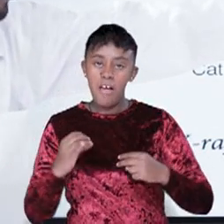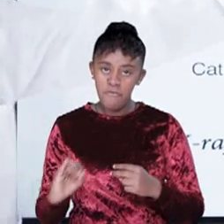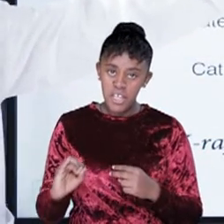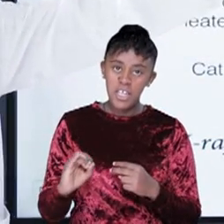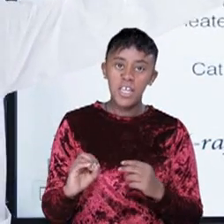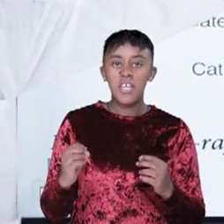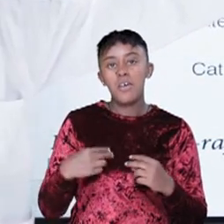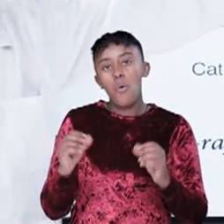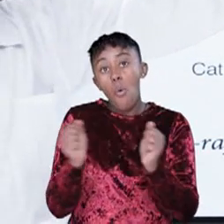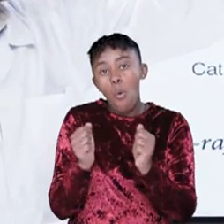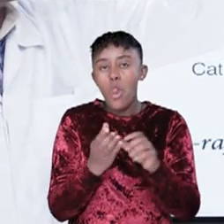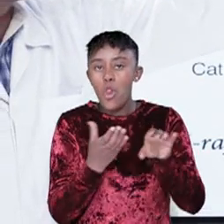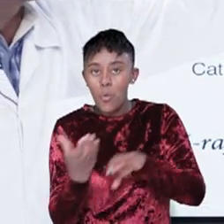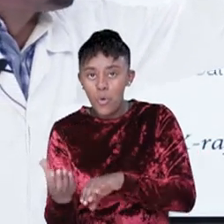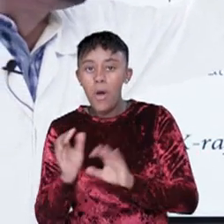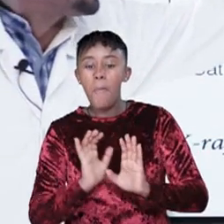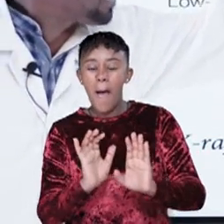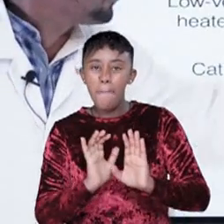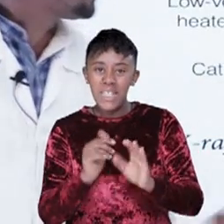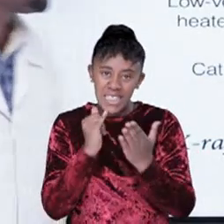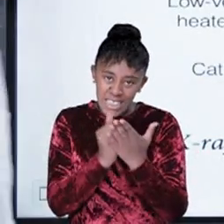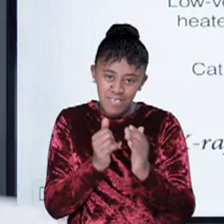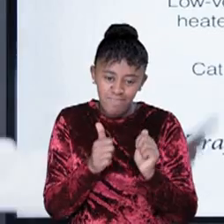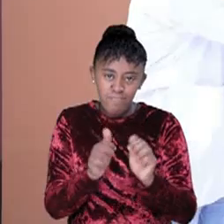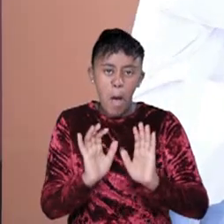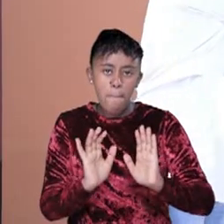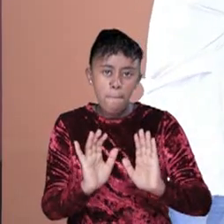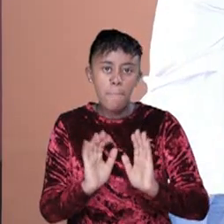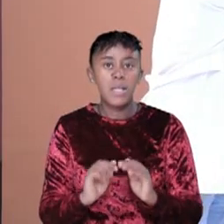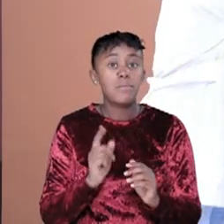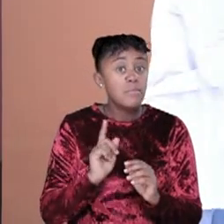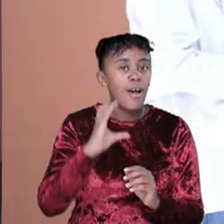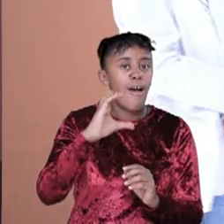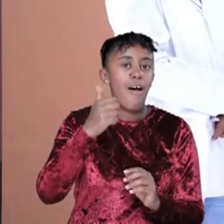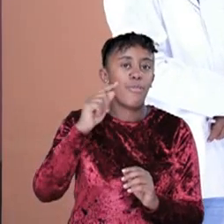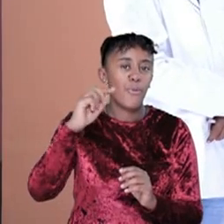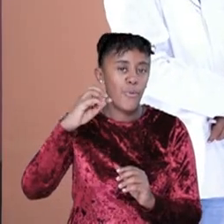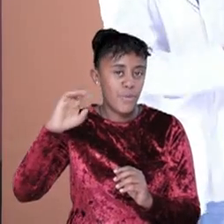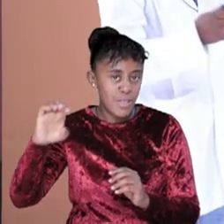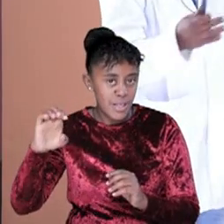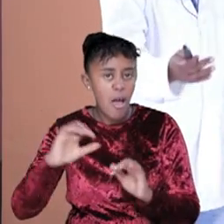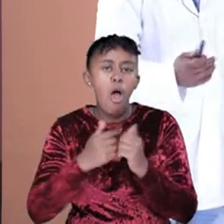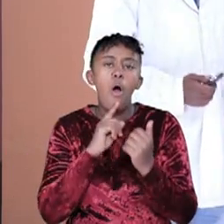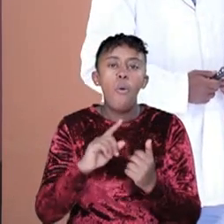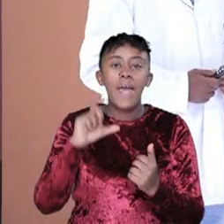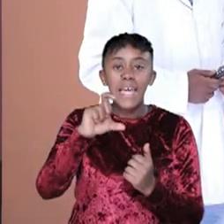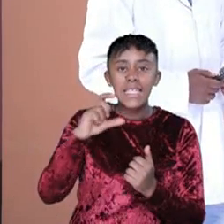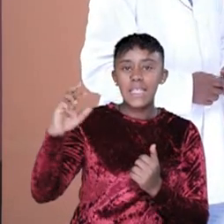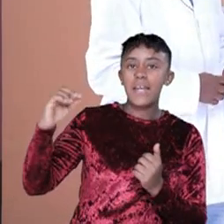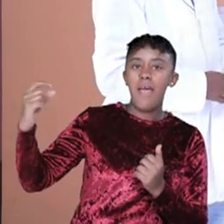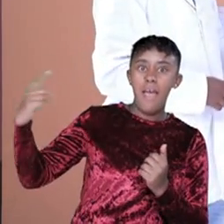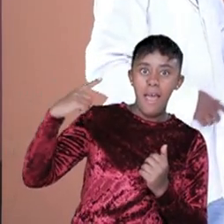having fans or having cool liquid pumping around it. There is what? A cathode. Let us see how X-ray